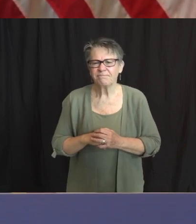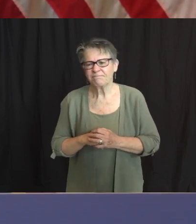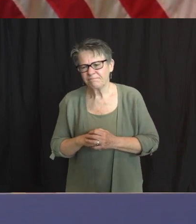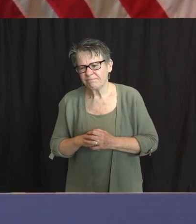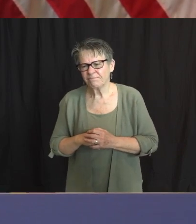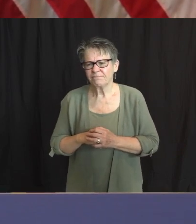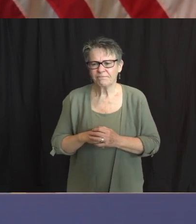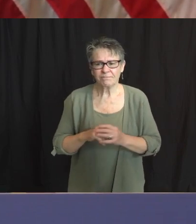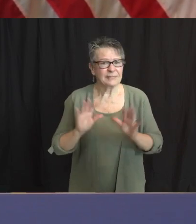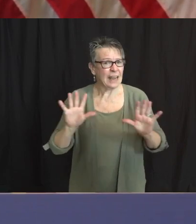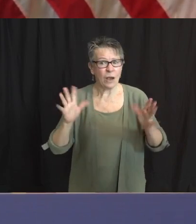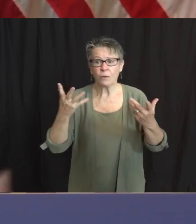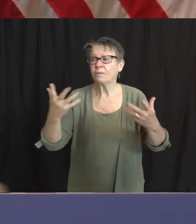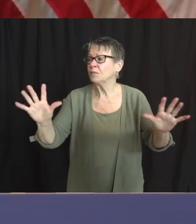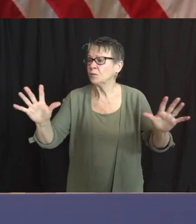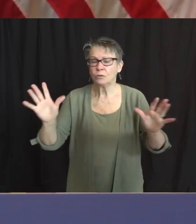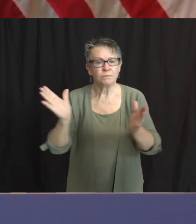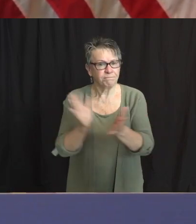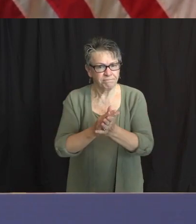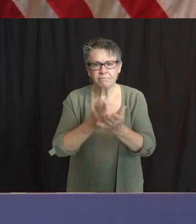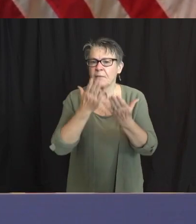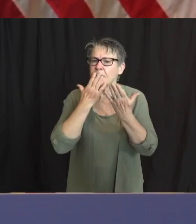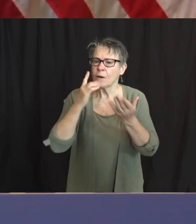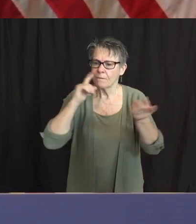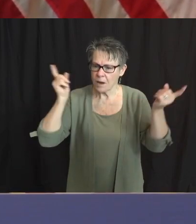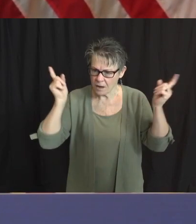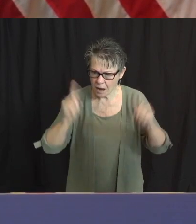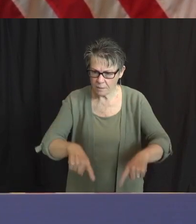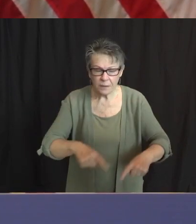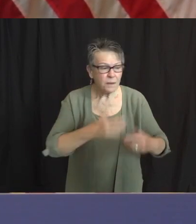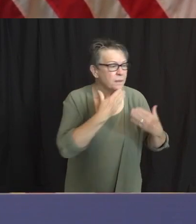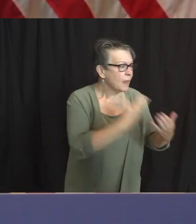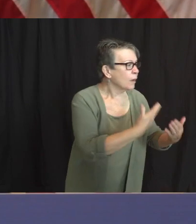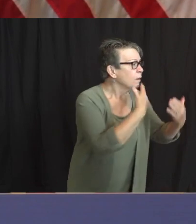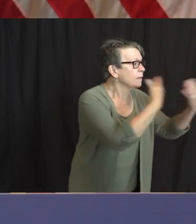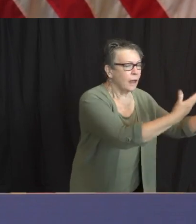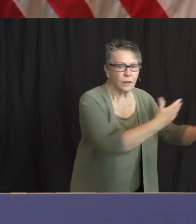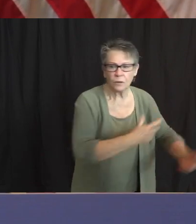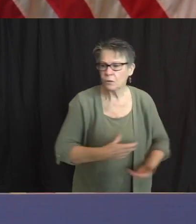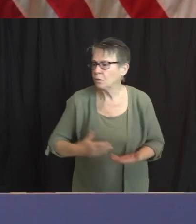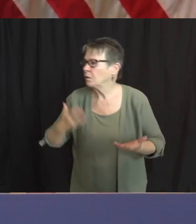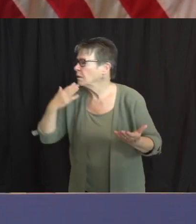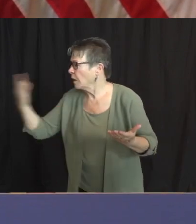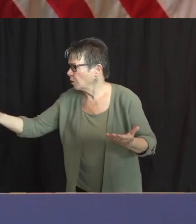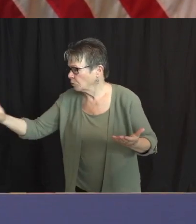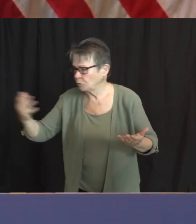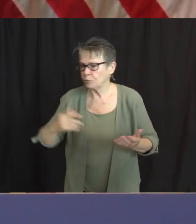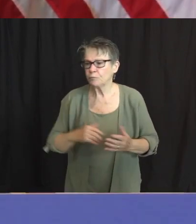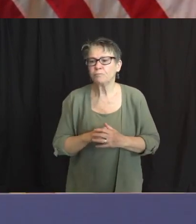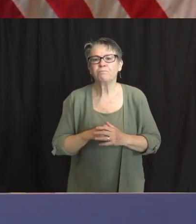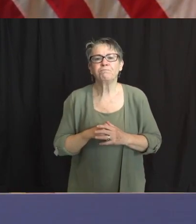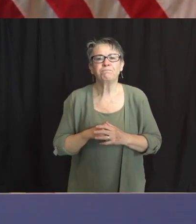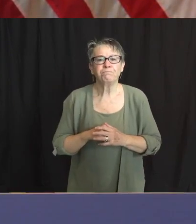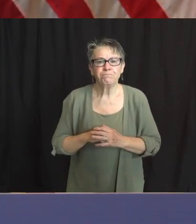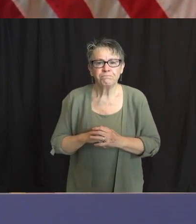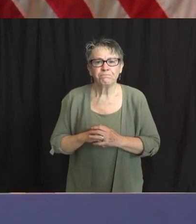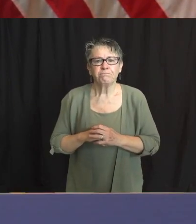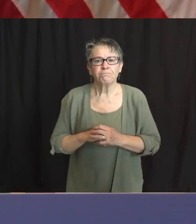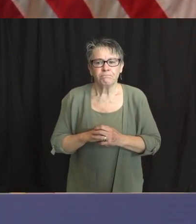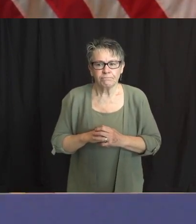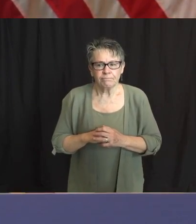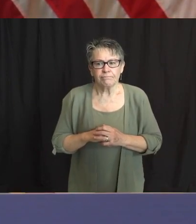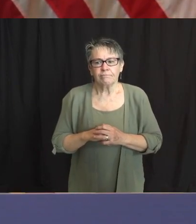Thank you all for coming out. I want to thank Judy and Eddie. Thank you for coming out of the bullpen, Eddie. And Judy, thanks for what you do every day and have been doing.